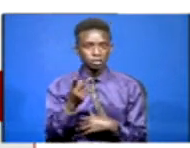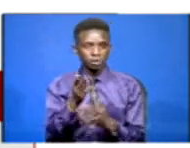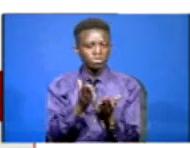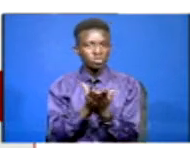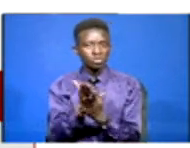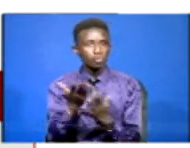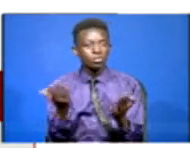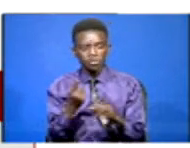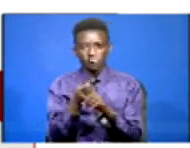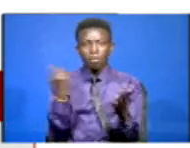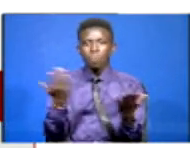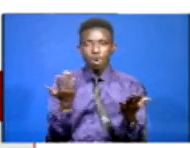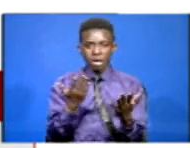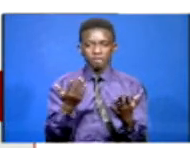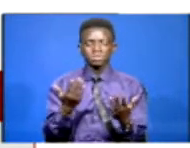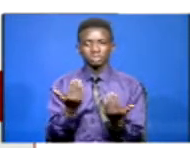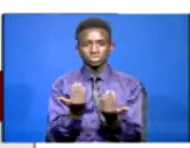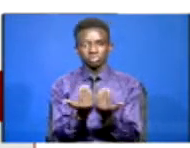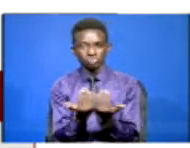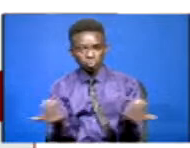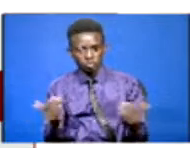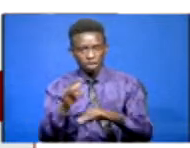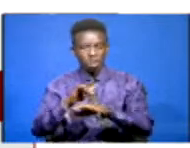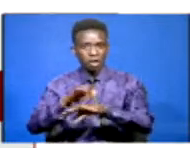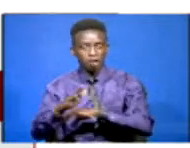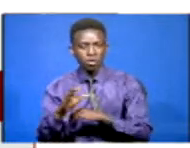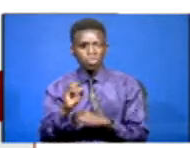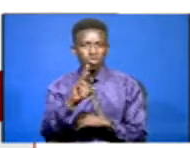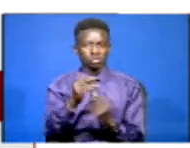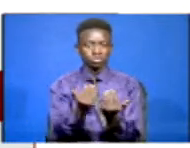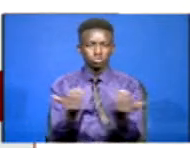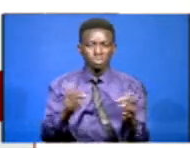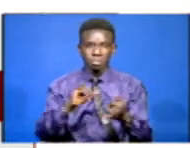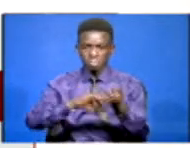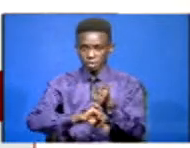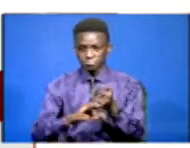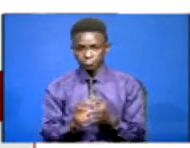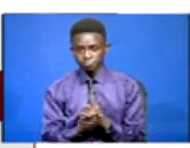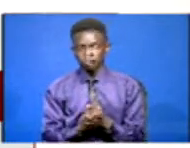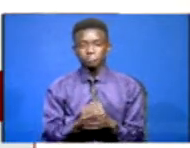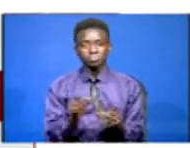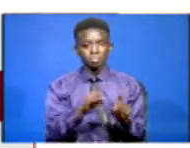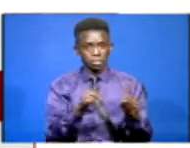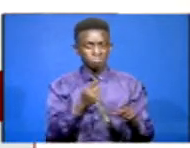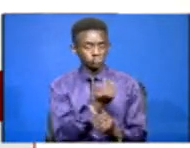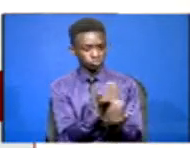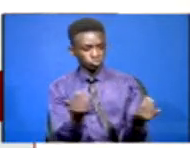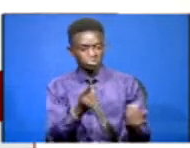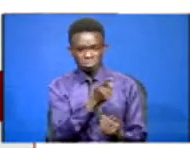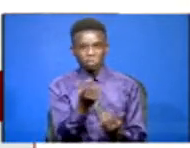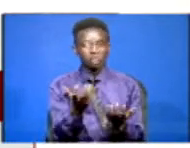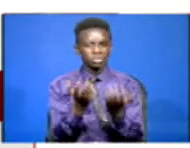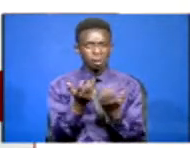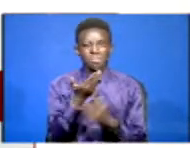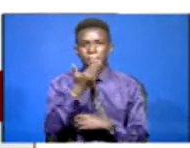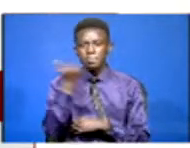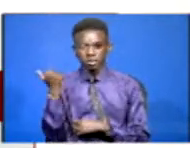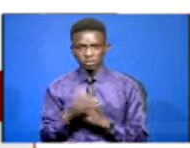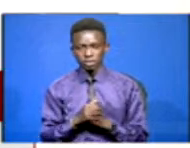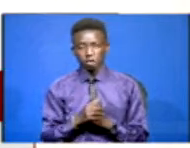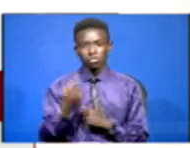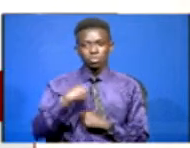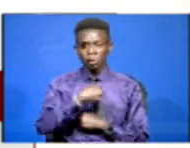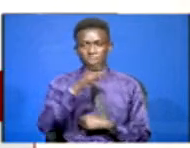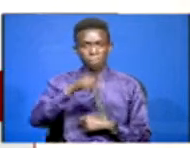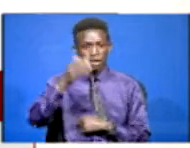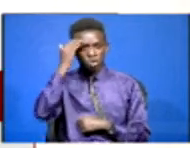marriages. Our boys and girls, ladies and gentlemen, deserve better. We must let them realize their full potential.